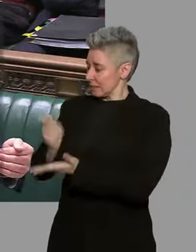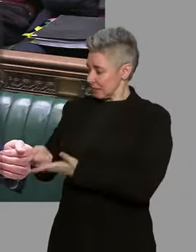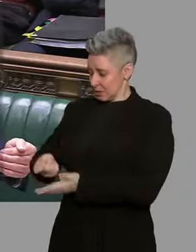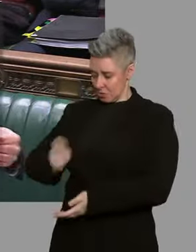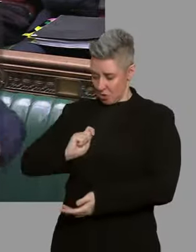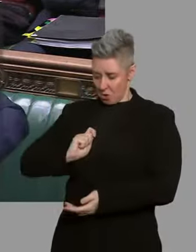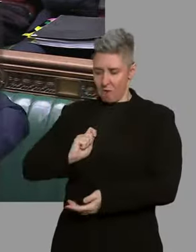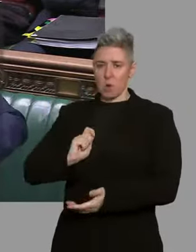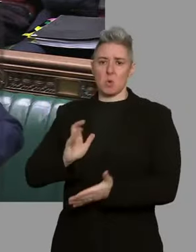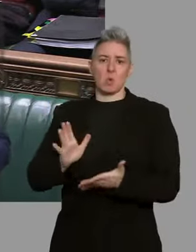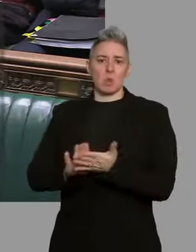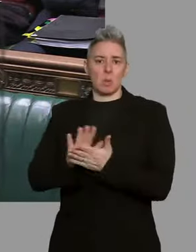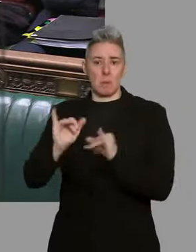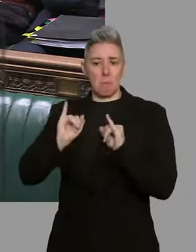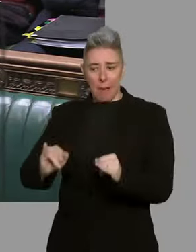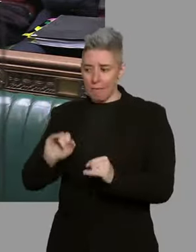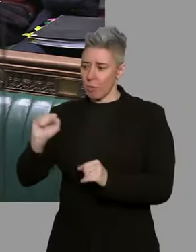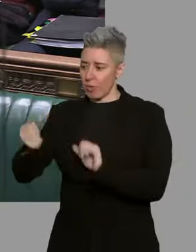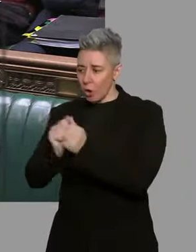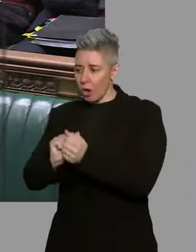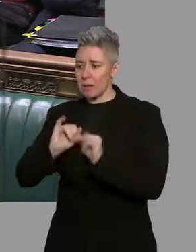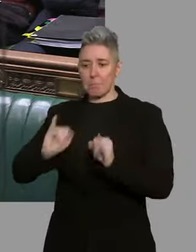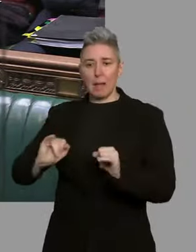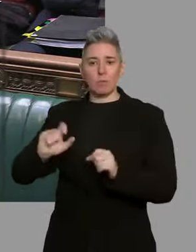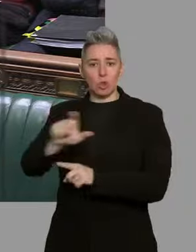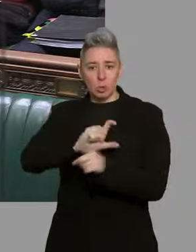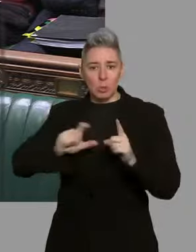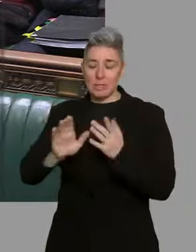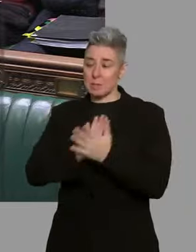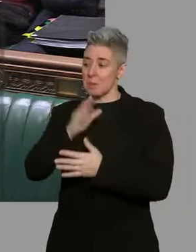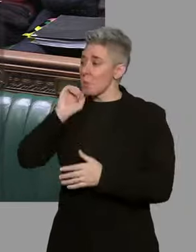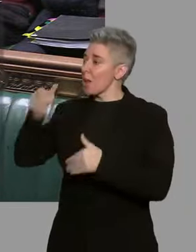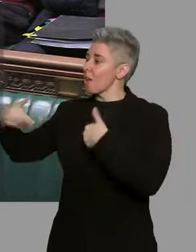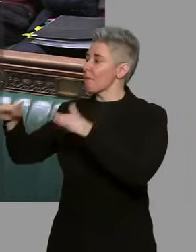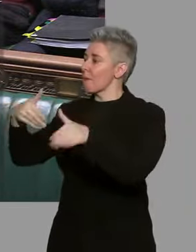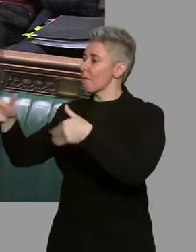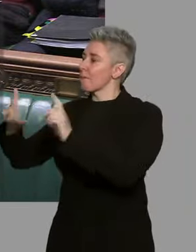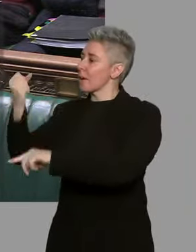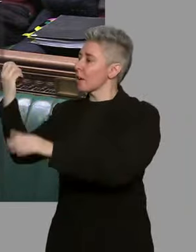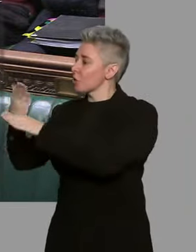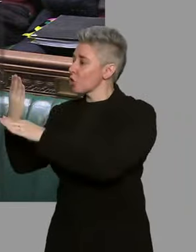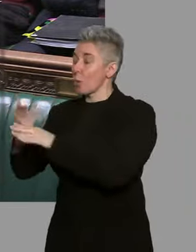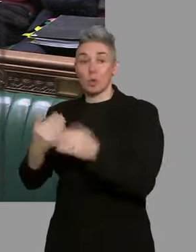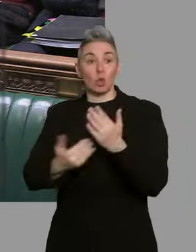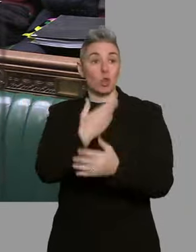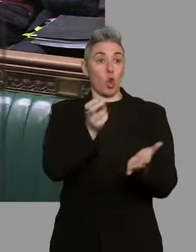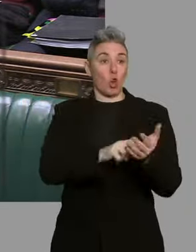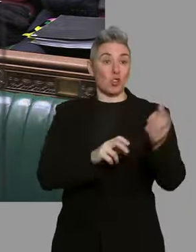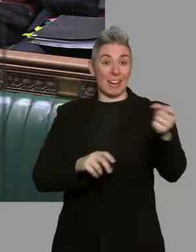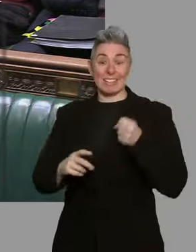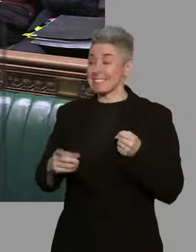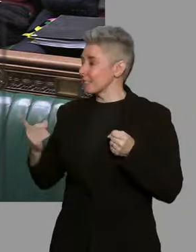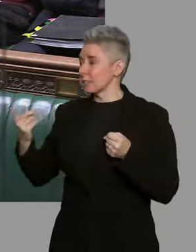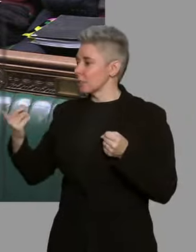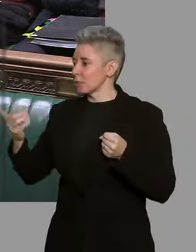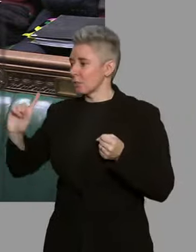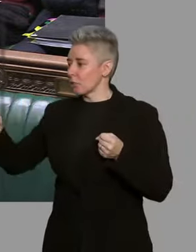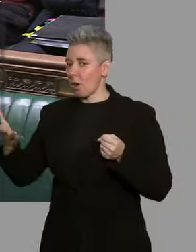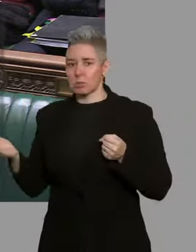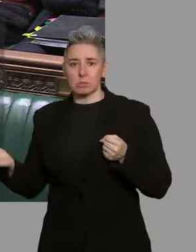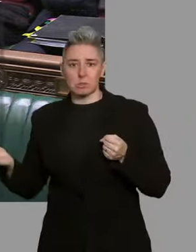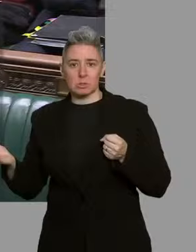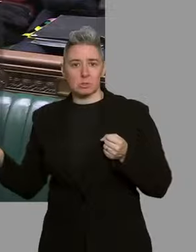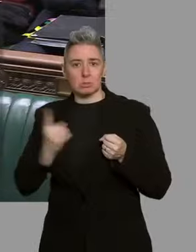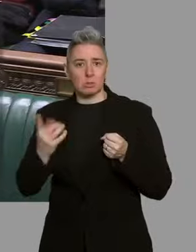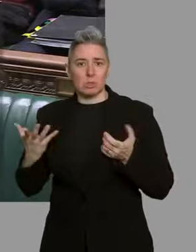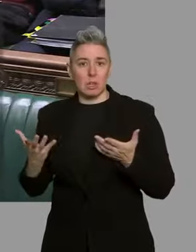might go and get other jobs and not be able to come back if there was a new contract. I said then that I would do everything I could to ensure that we filled that gap, and I'm very